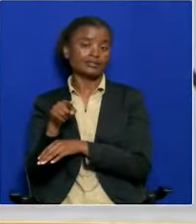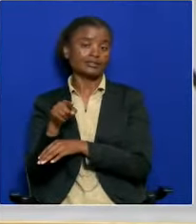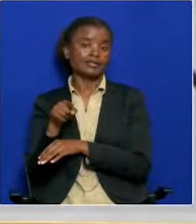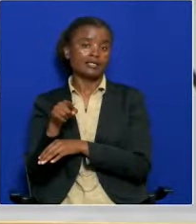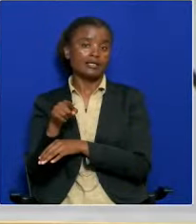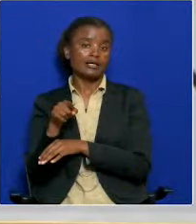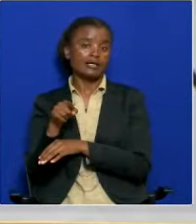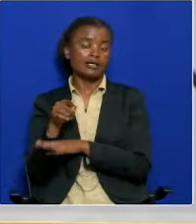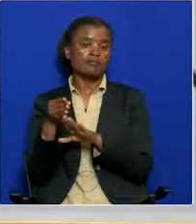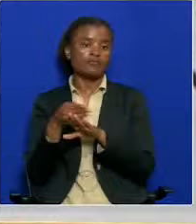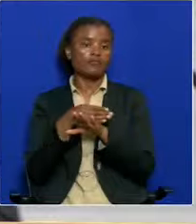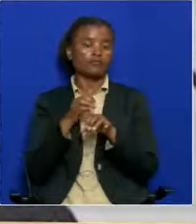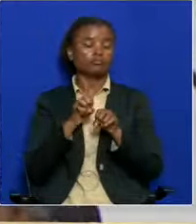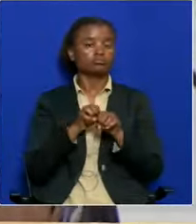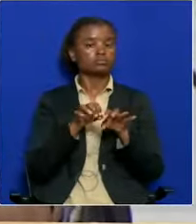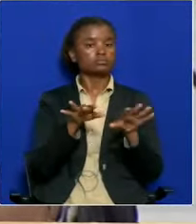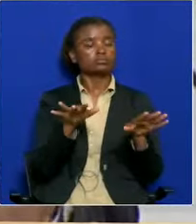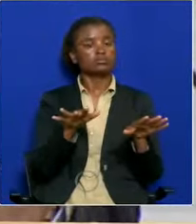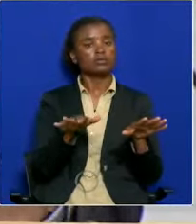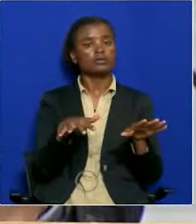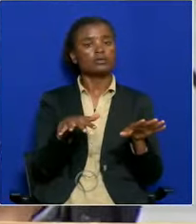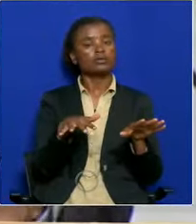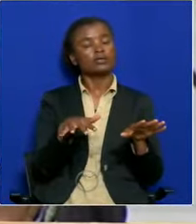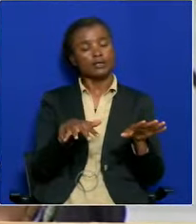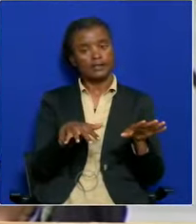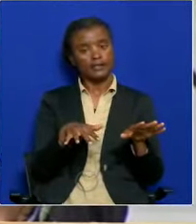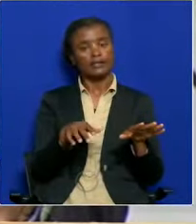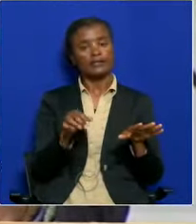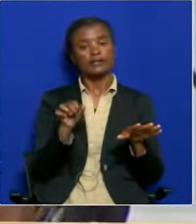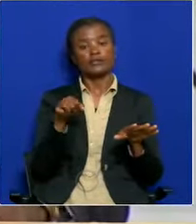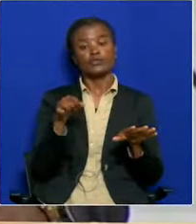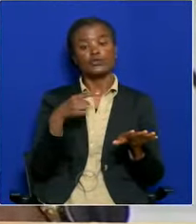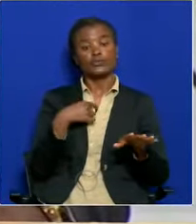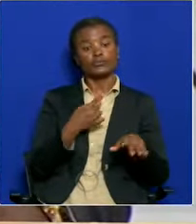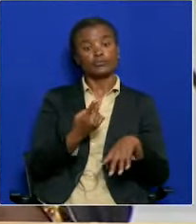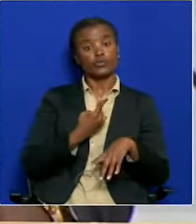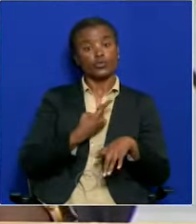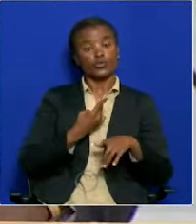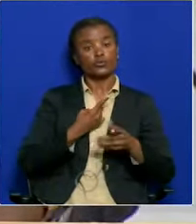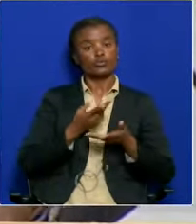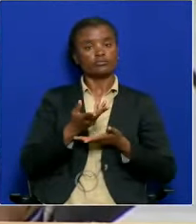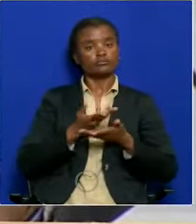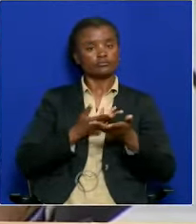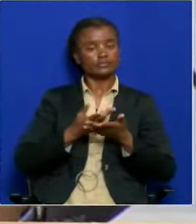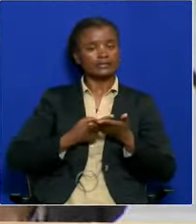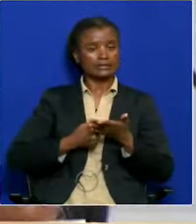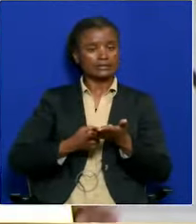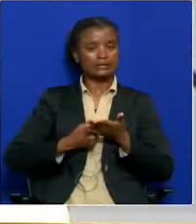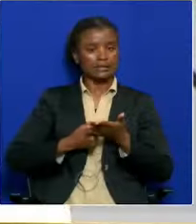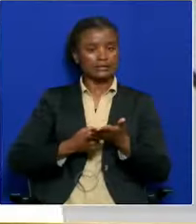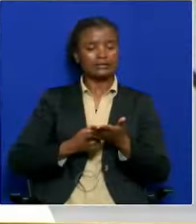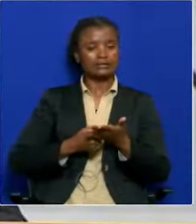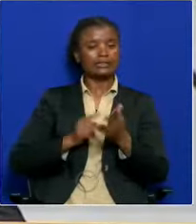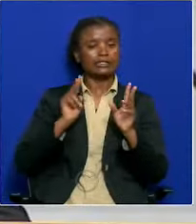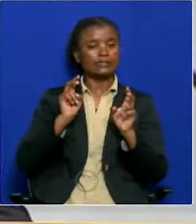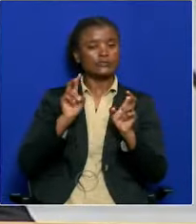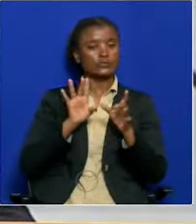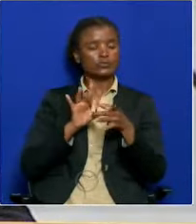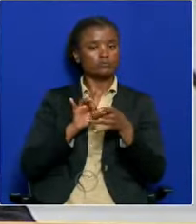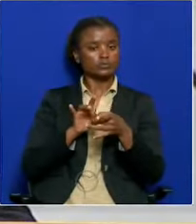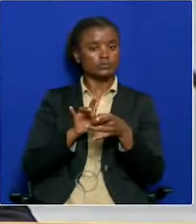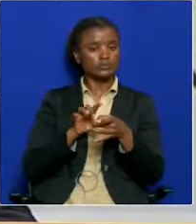published or all over. And as we were discussing related matters